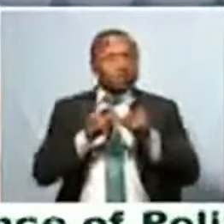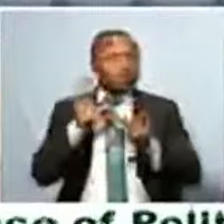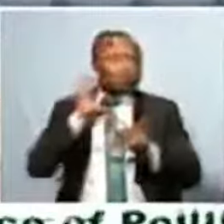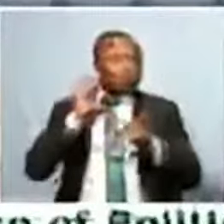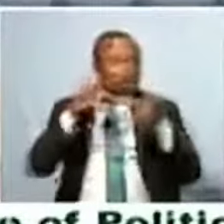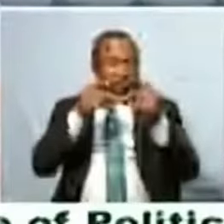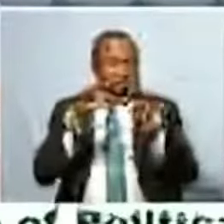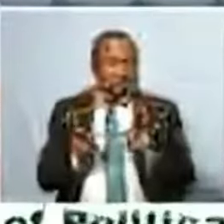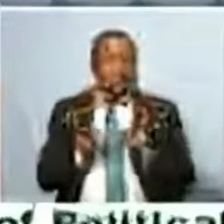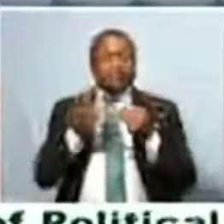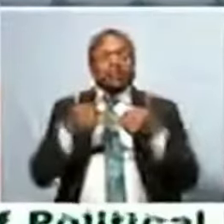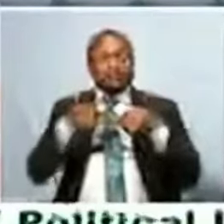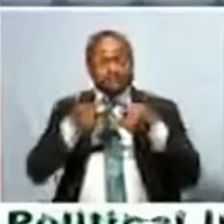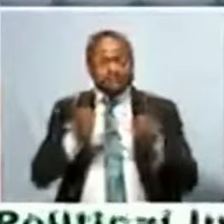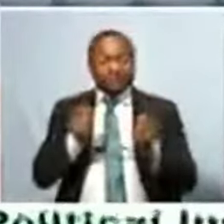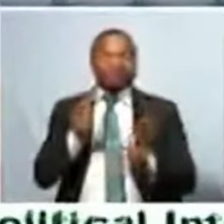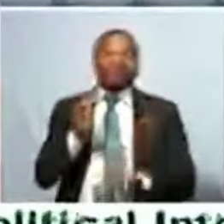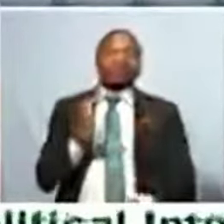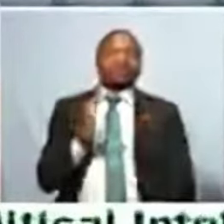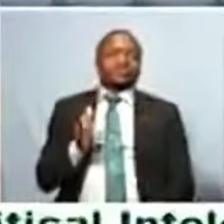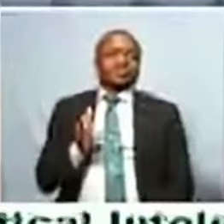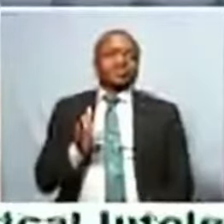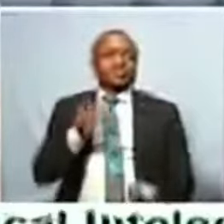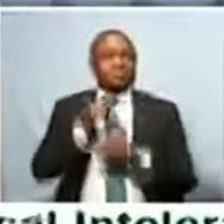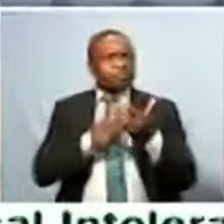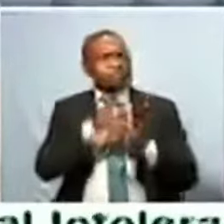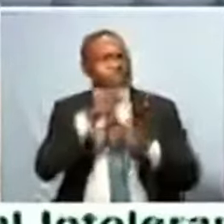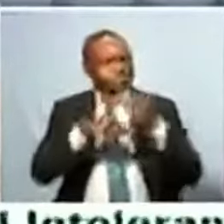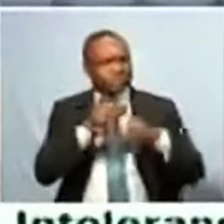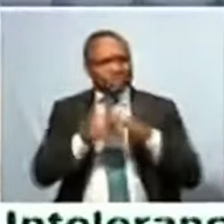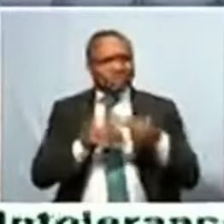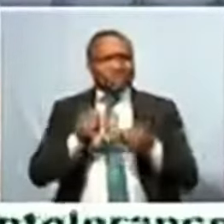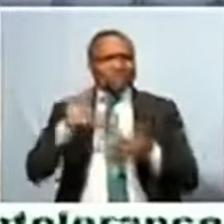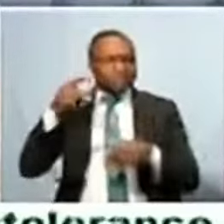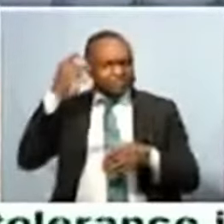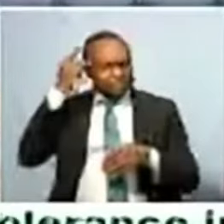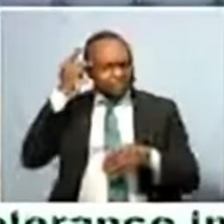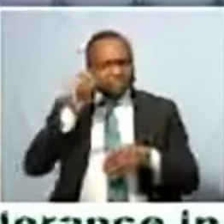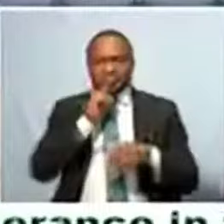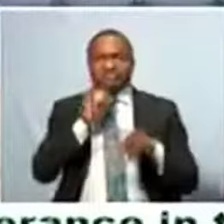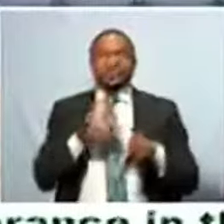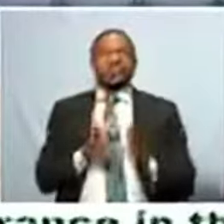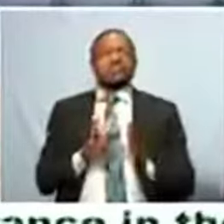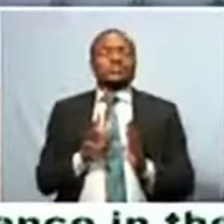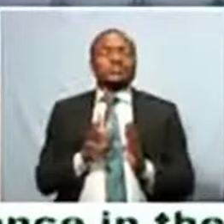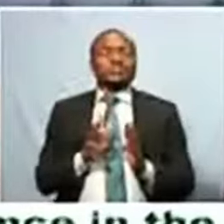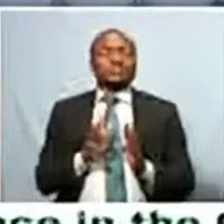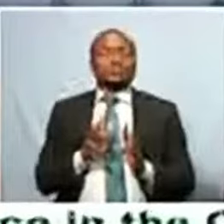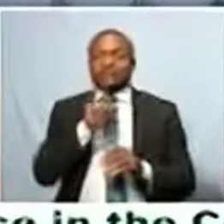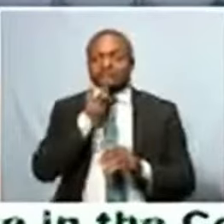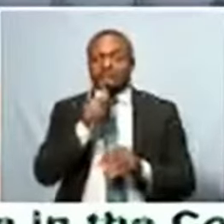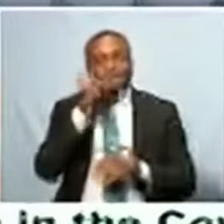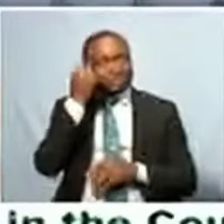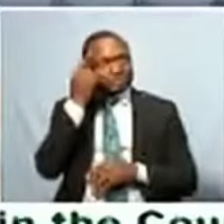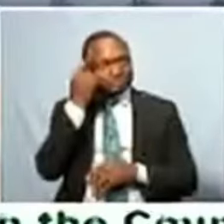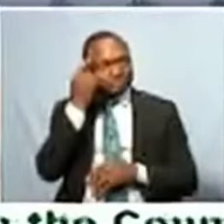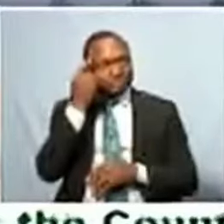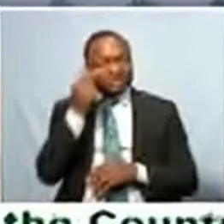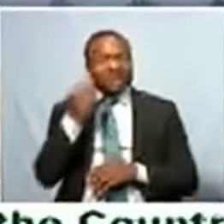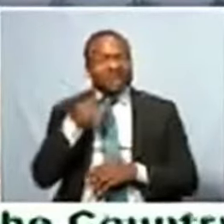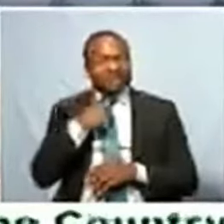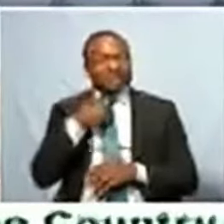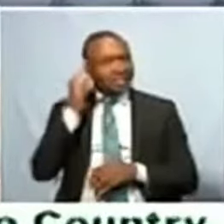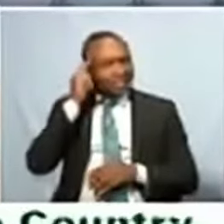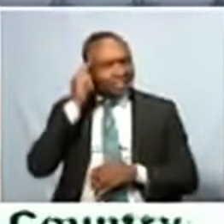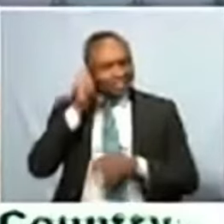that have been now opened by the UPND. So what does it mean that there is political intolerance? Madam Speaker, I do not understand. I think